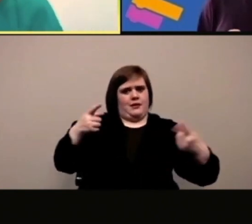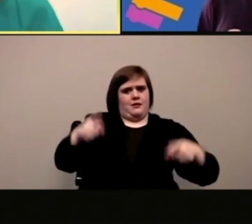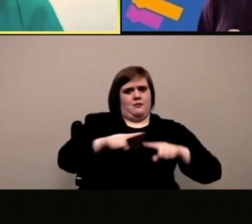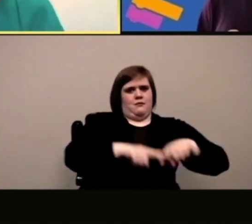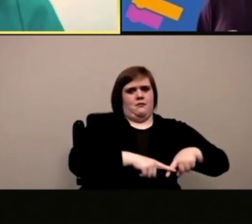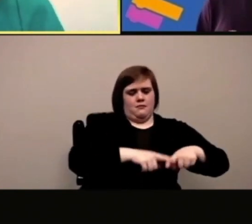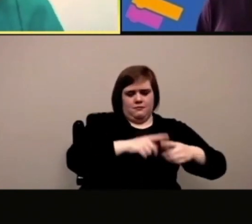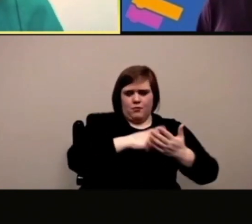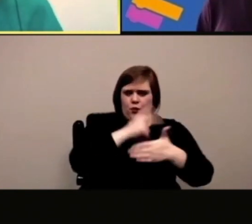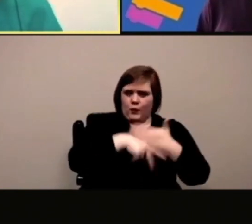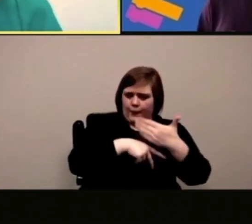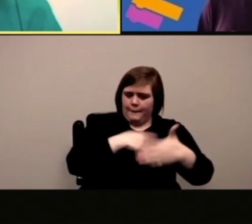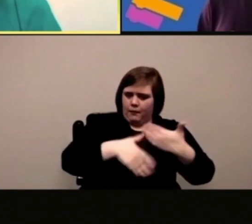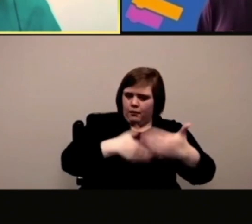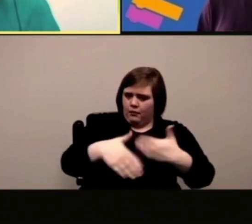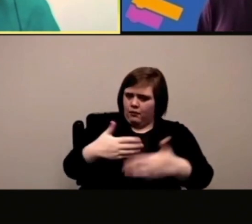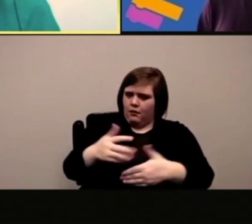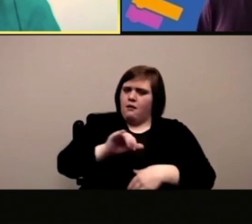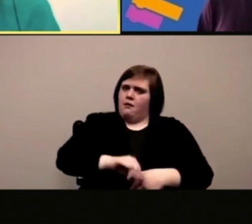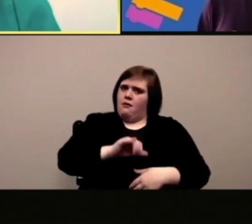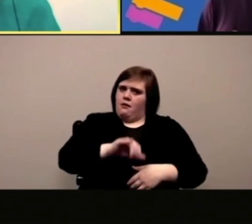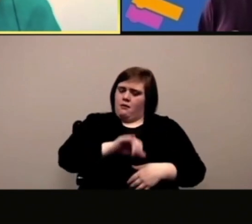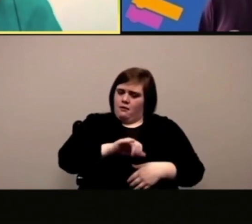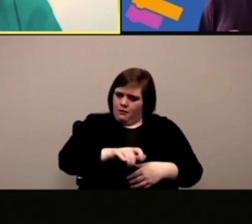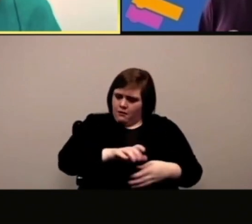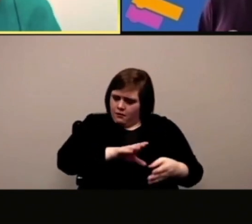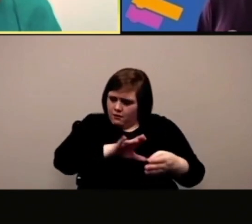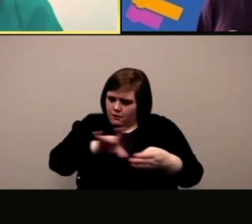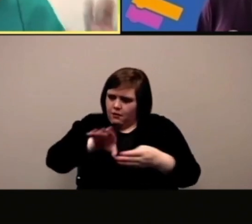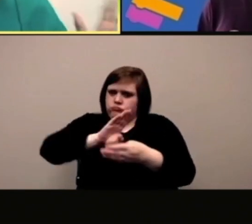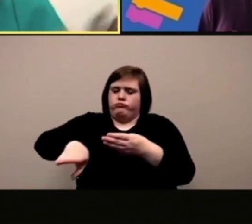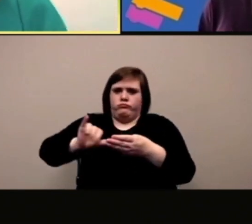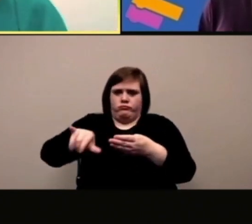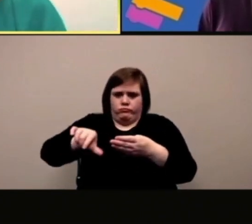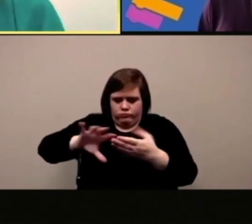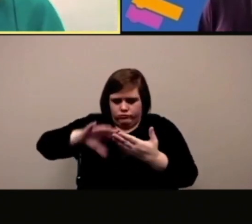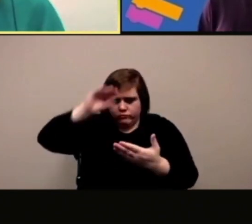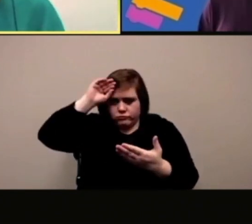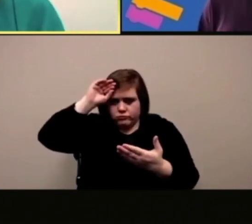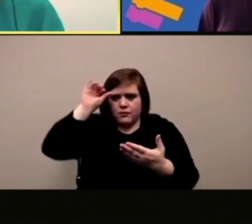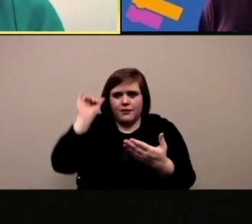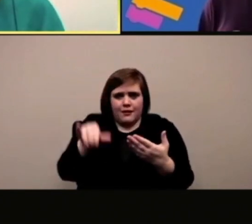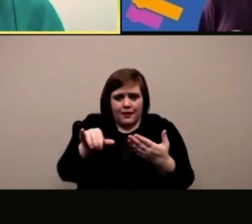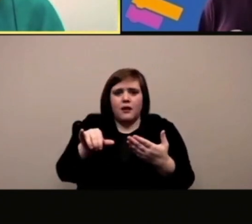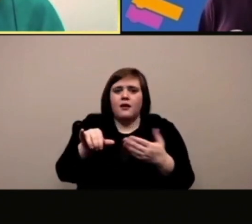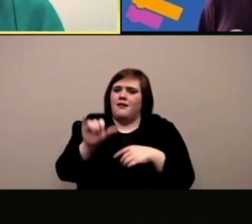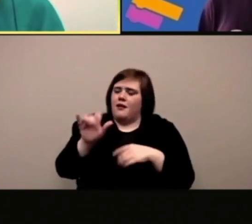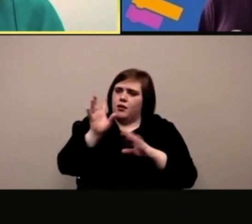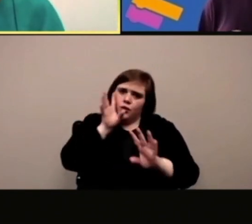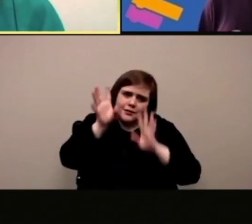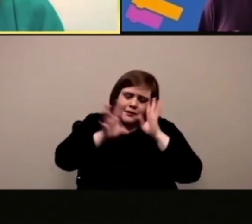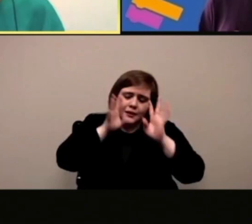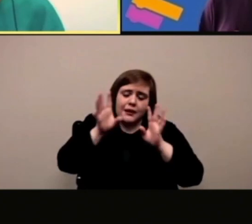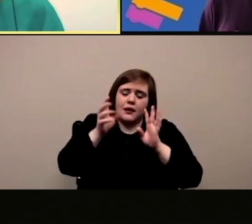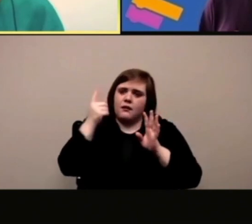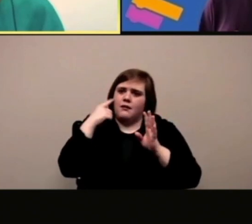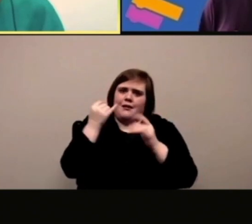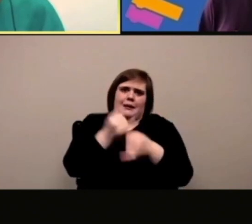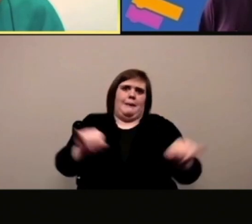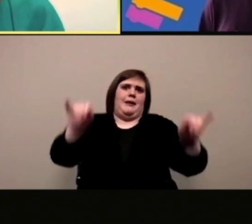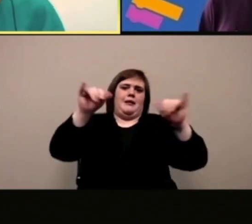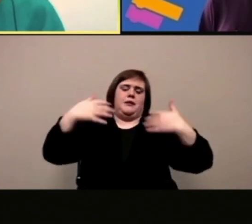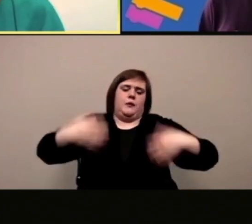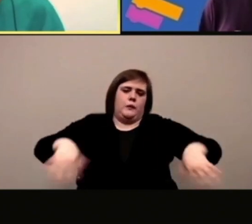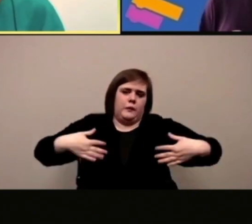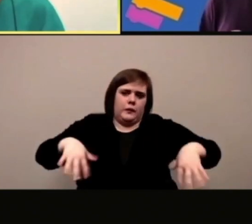program, once they kind of get to the end stages of that unit, the creativity, and I think, like I said, the independence is what